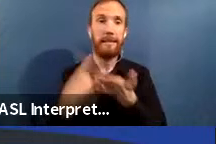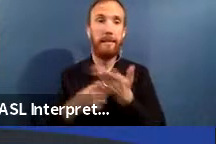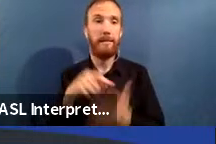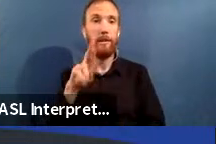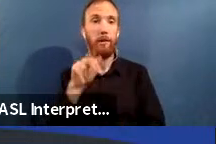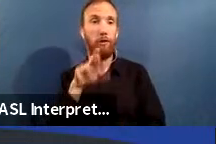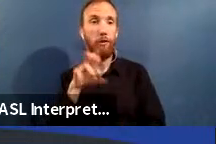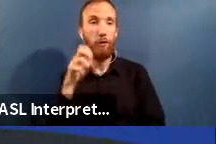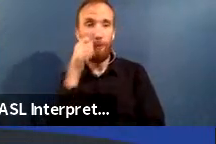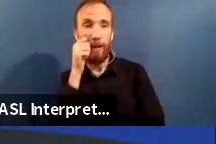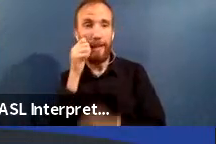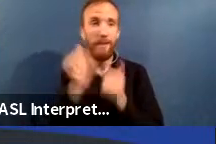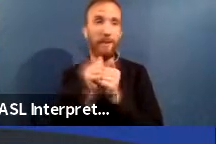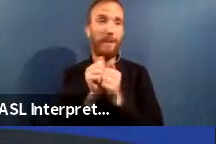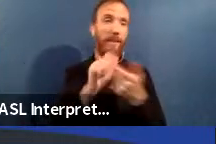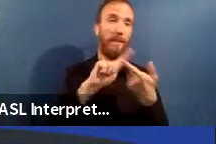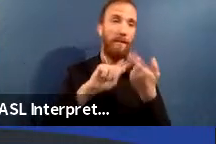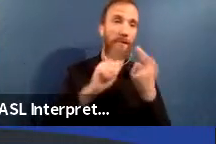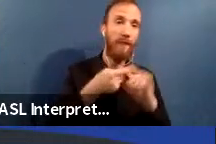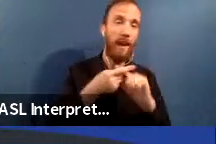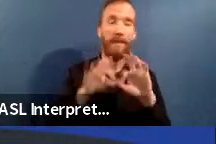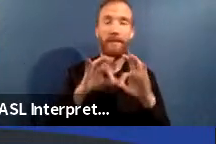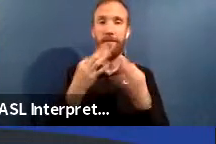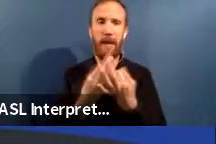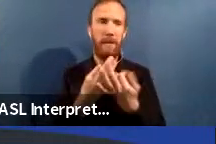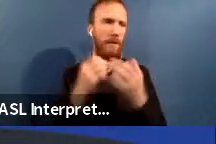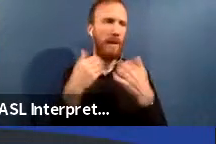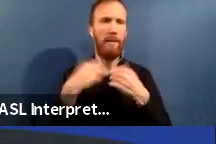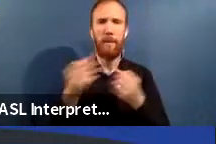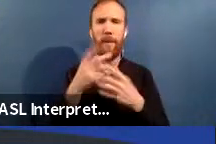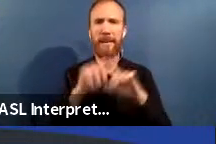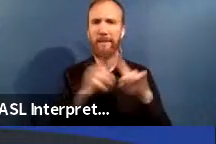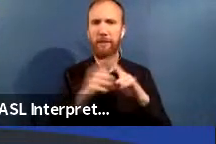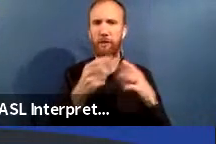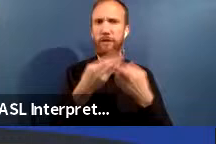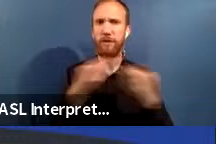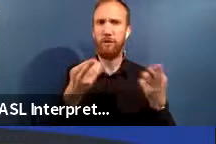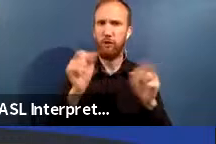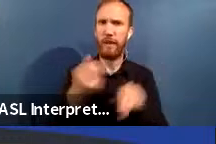tools section and see what works for you. And with that, next slide.